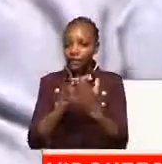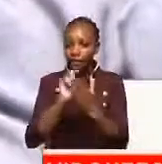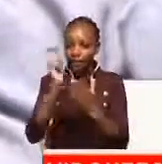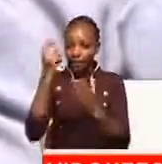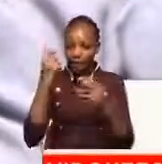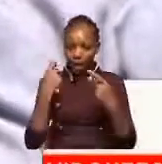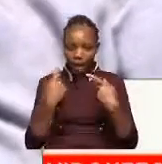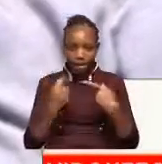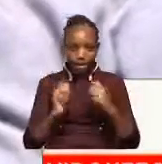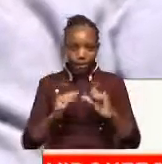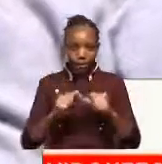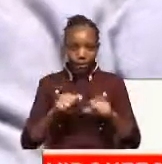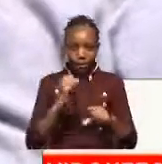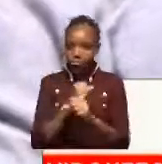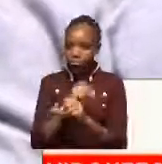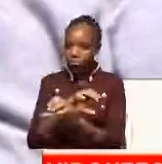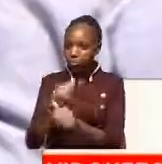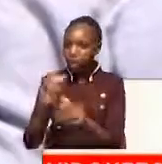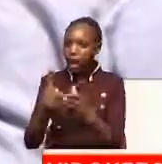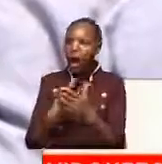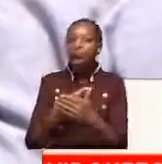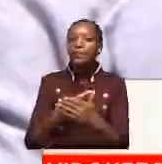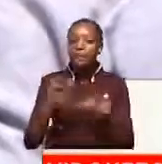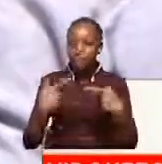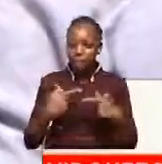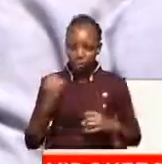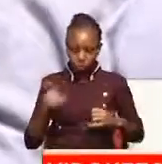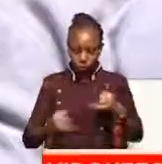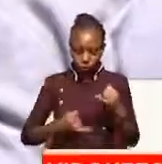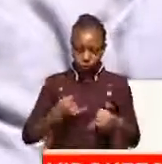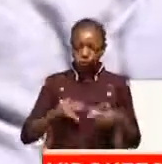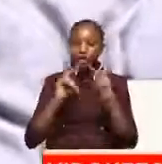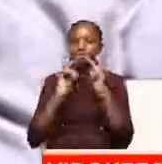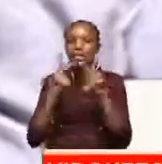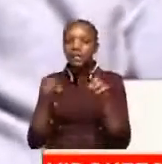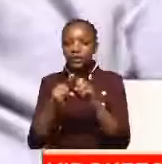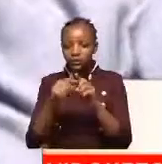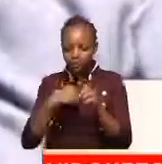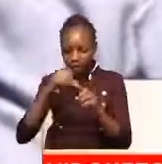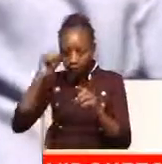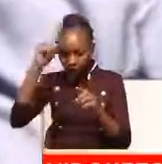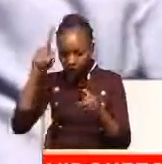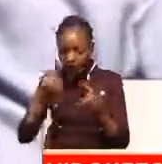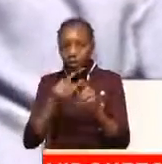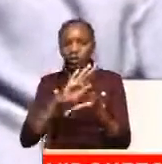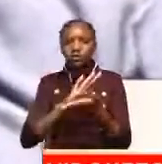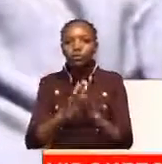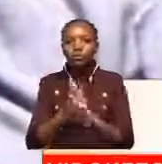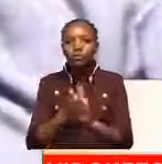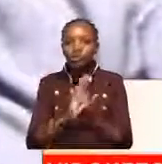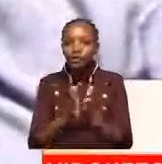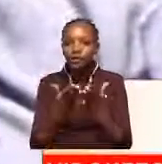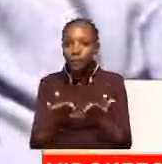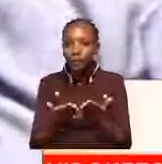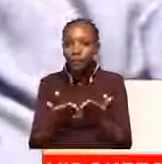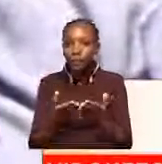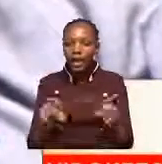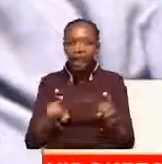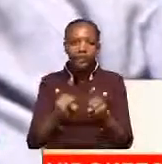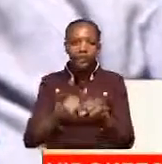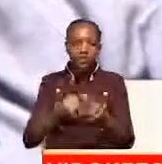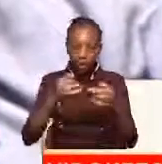we want it to be, a place of peace, understanding, forgiveness and a struggle towards the